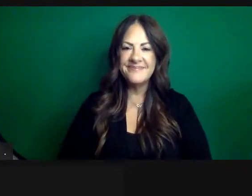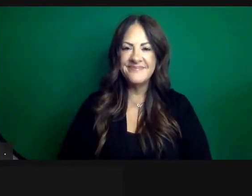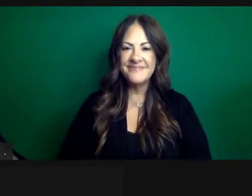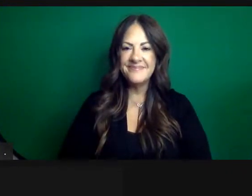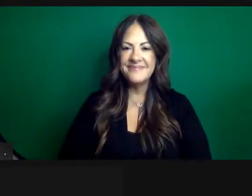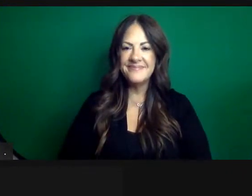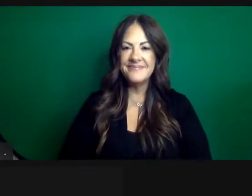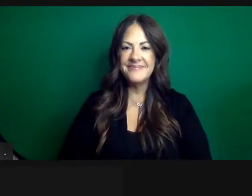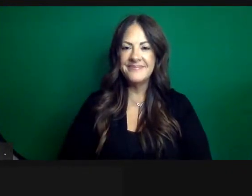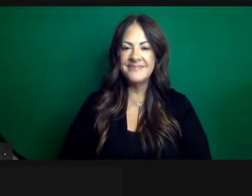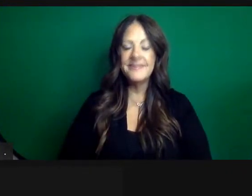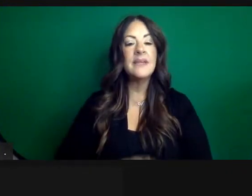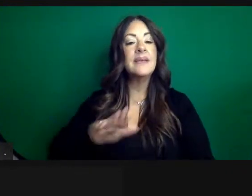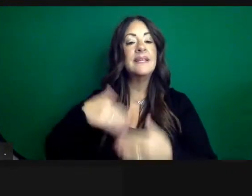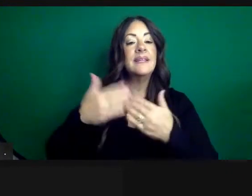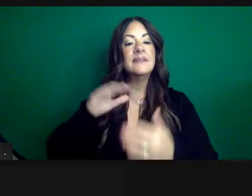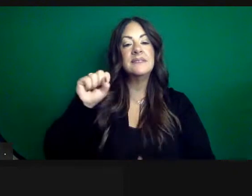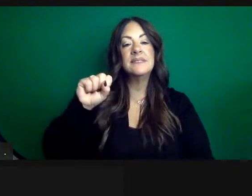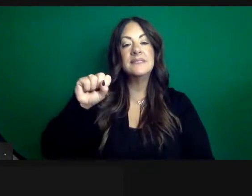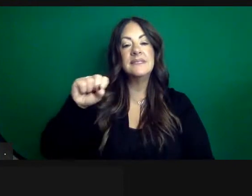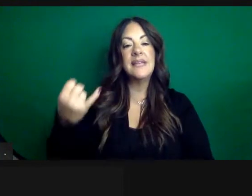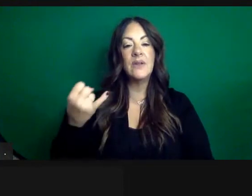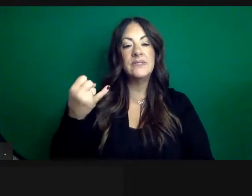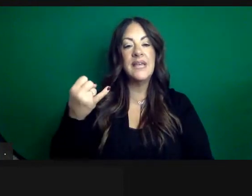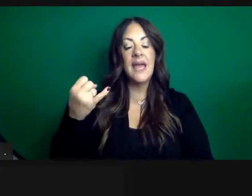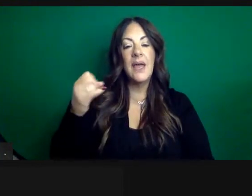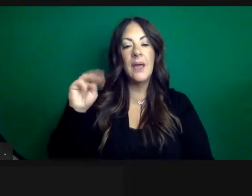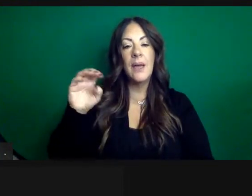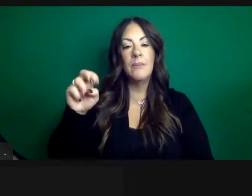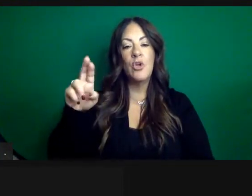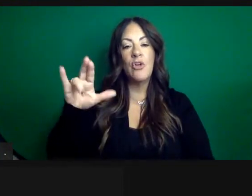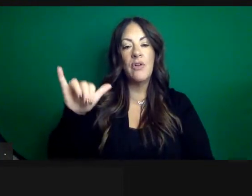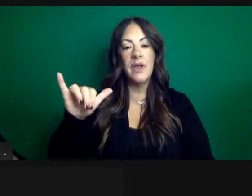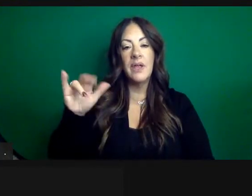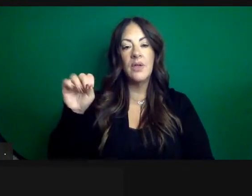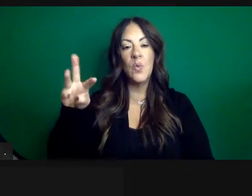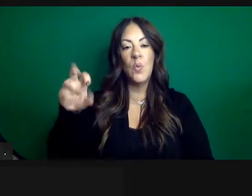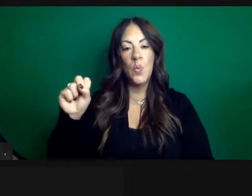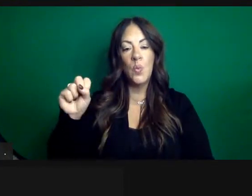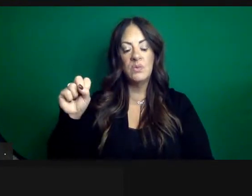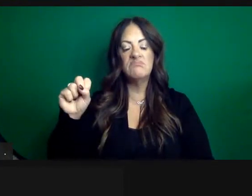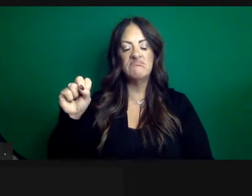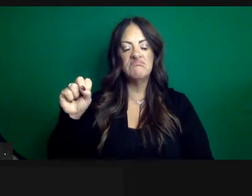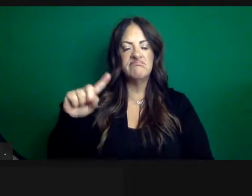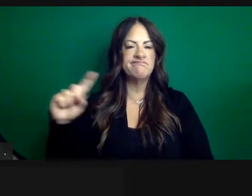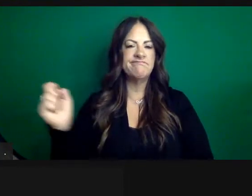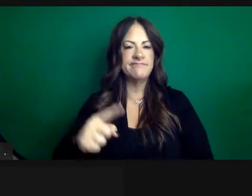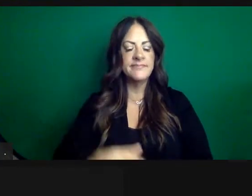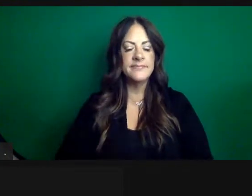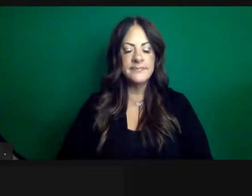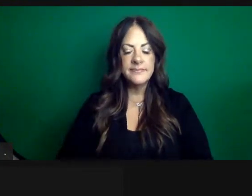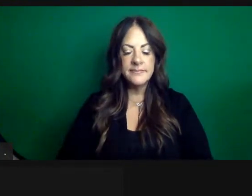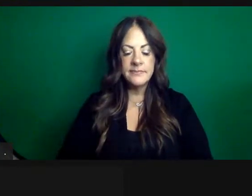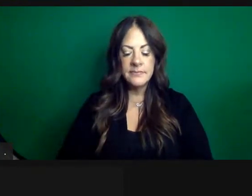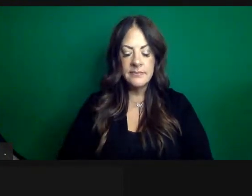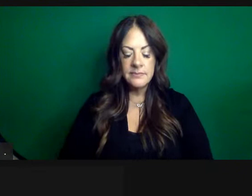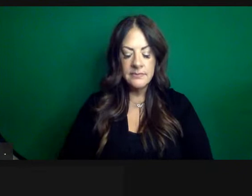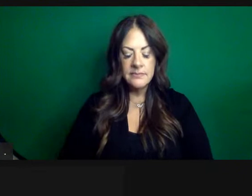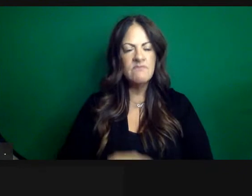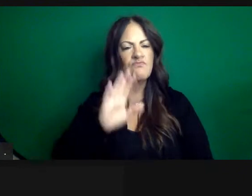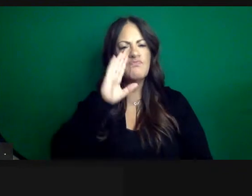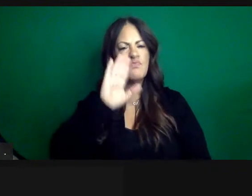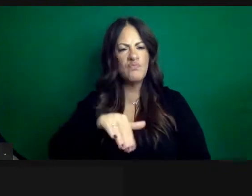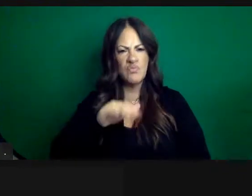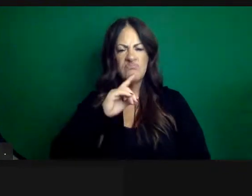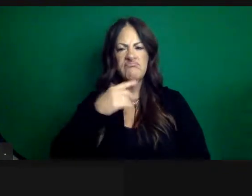Prager, San Jose Mercury News. Yes, thank you, Dr. Ghaly. Speaking of the hard-hit communities of color, do we know